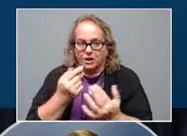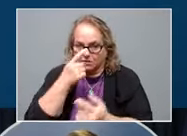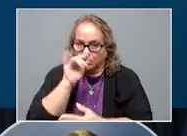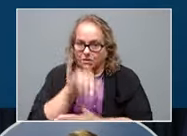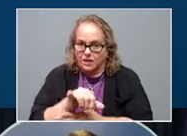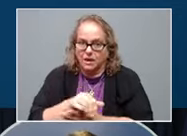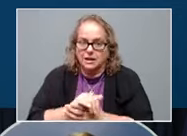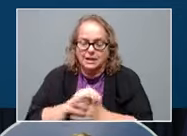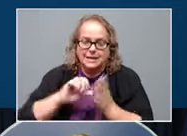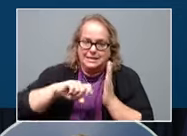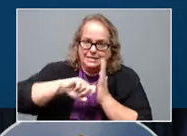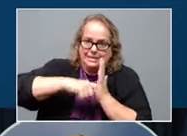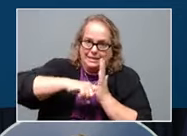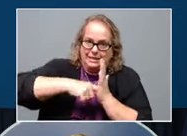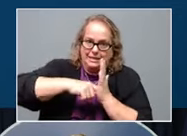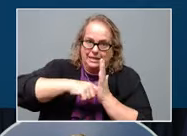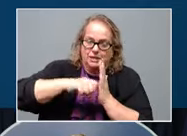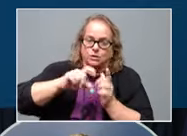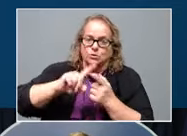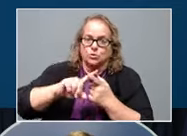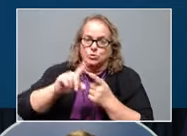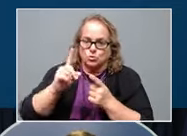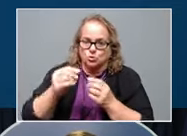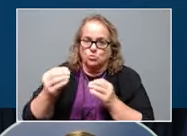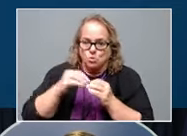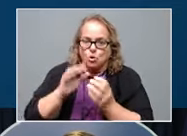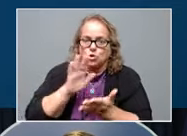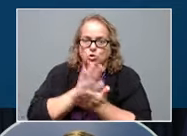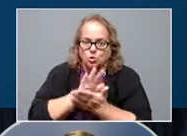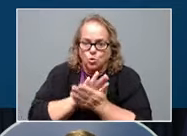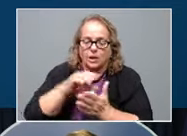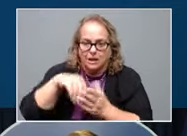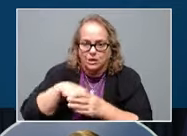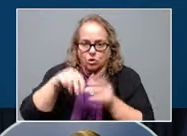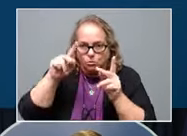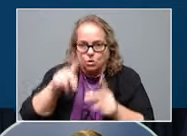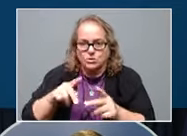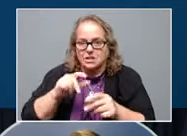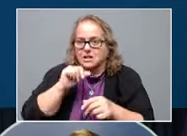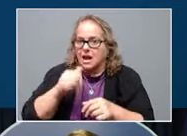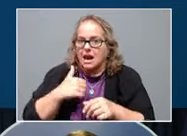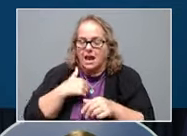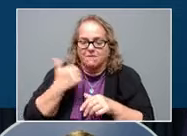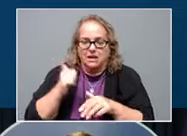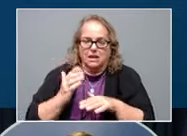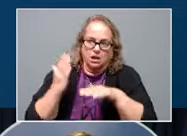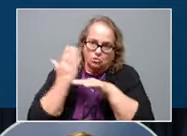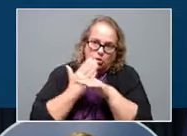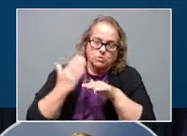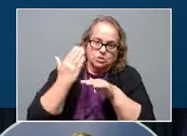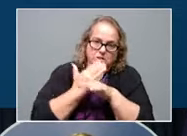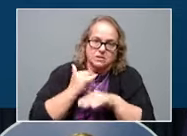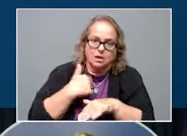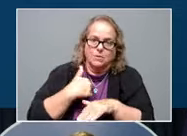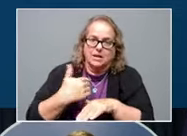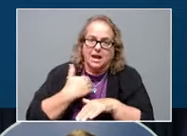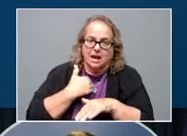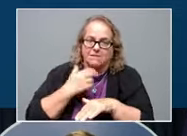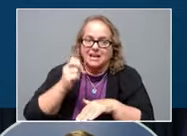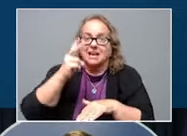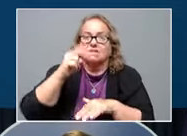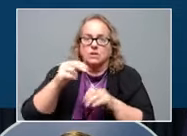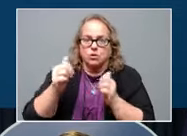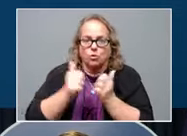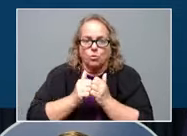to being able to do school in person, to not have these interruptions that we've had, even in universal masking. It is a